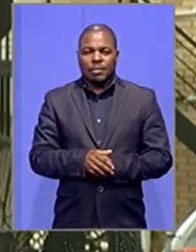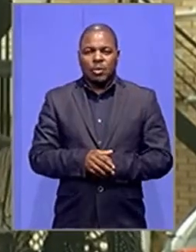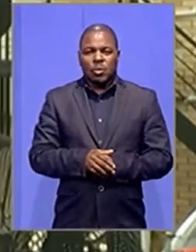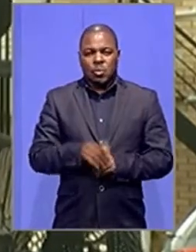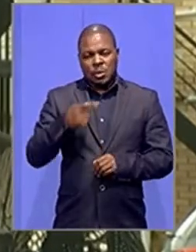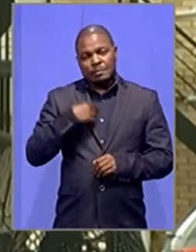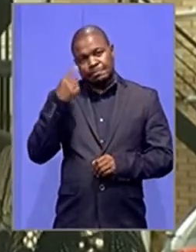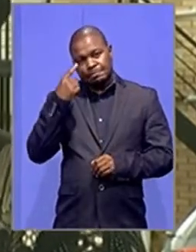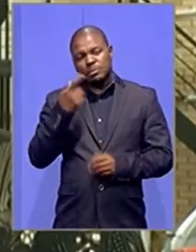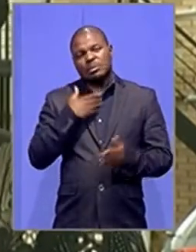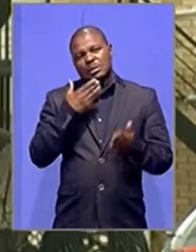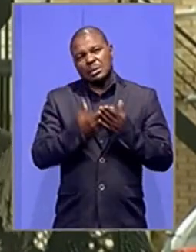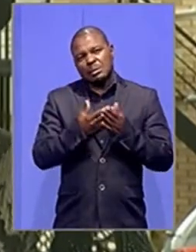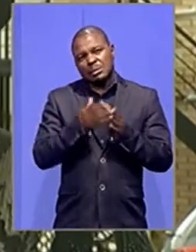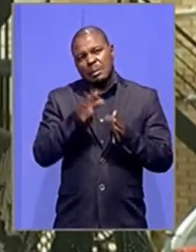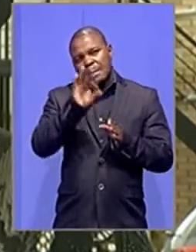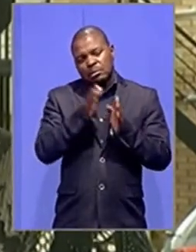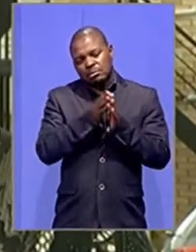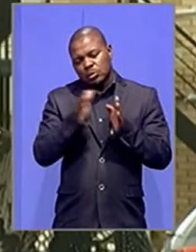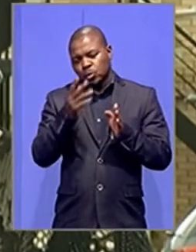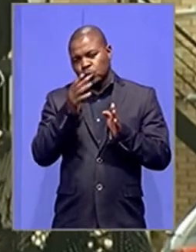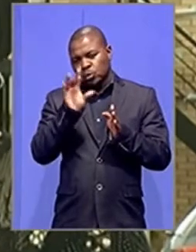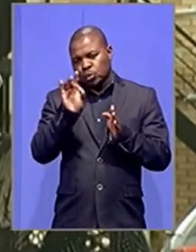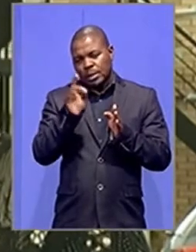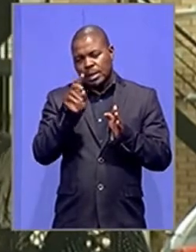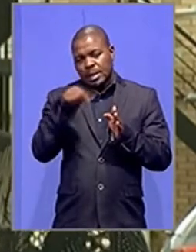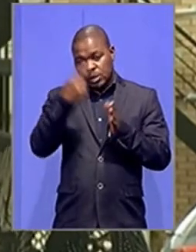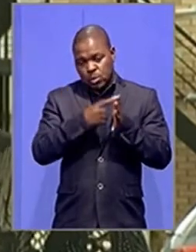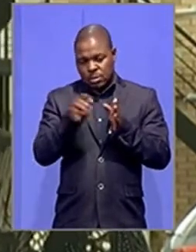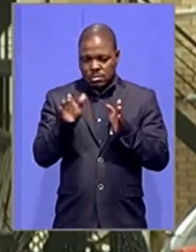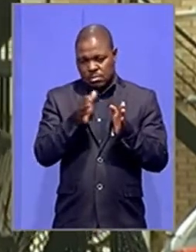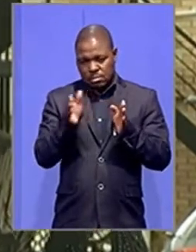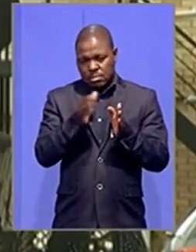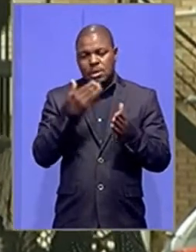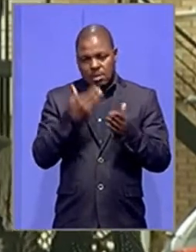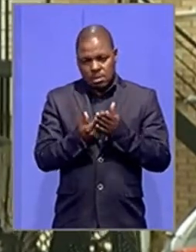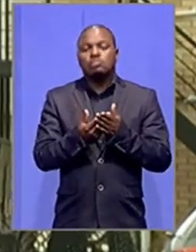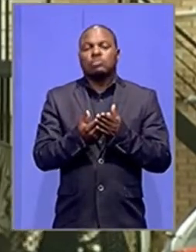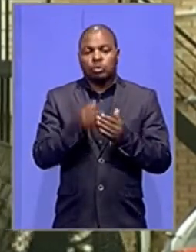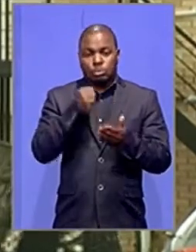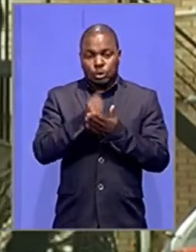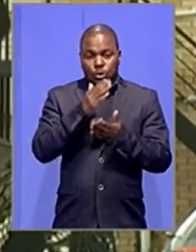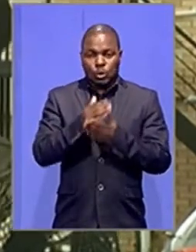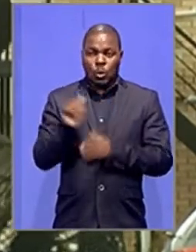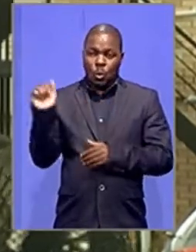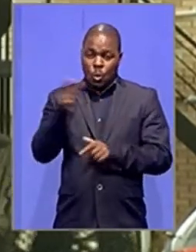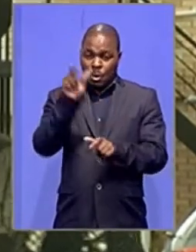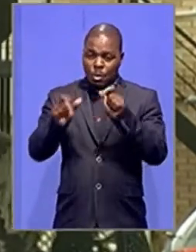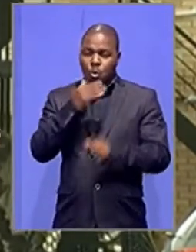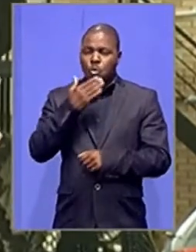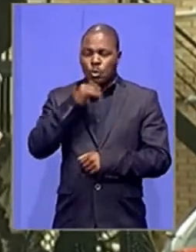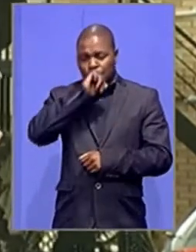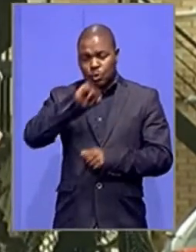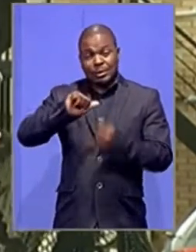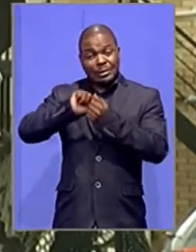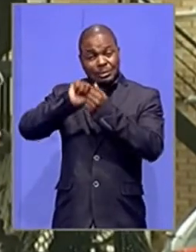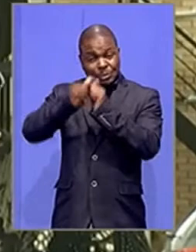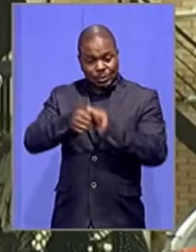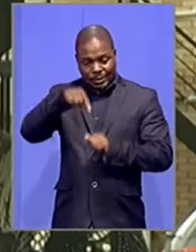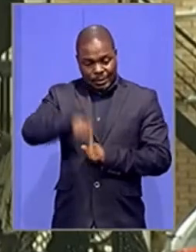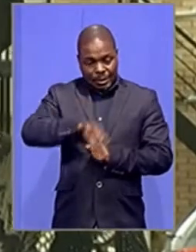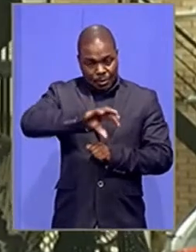memorial service between Monday and Tuesday next week to actually allow all sports lovers and everybody else in the